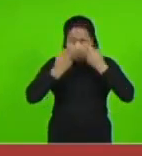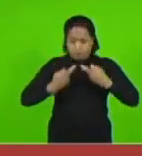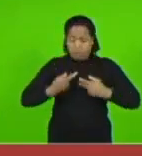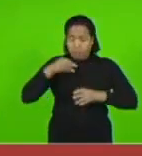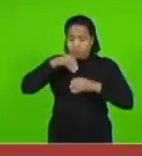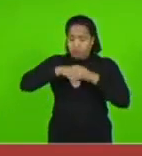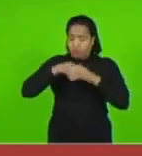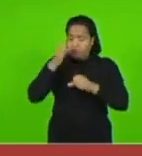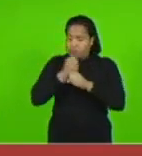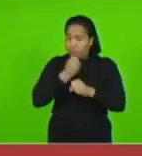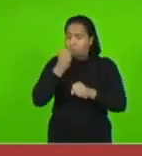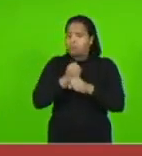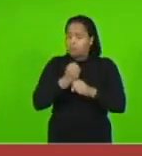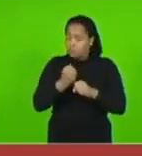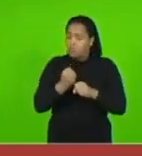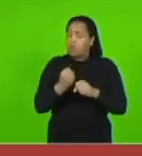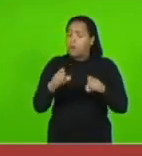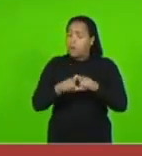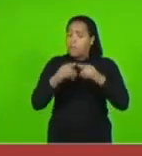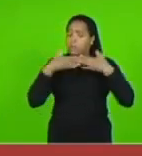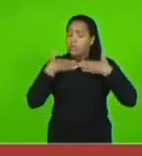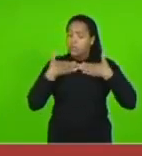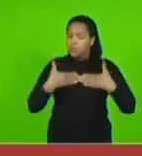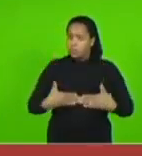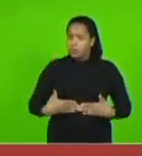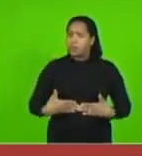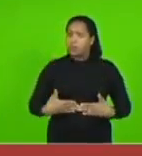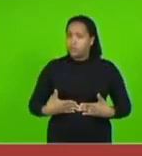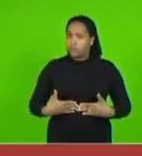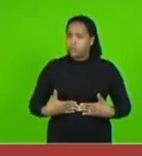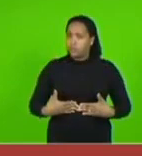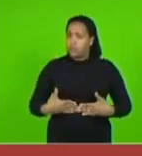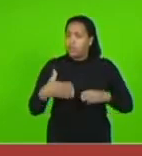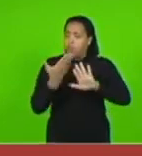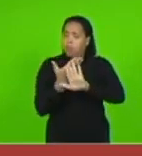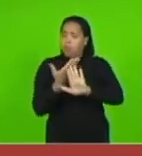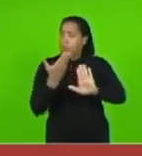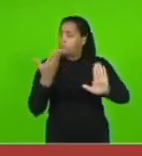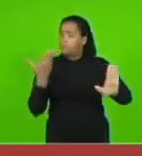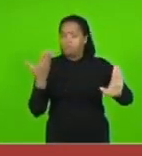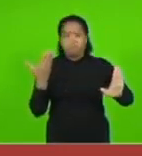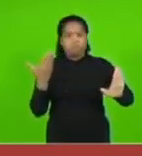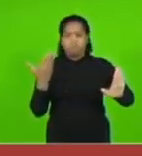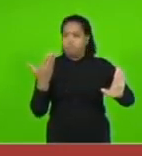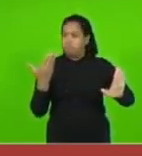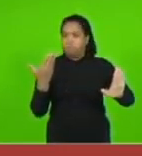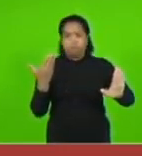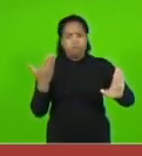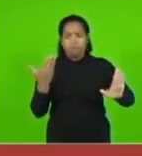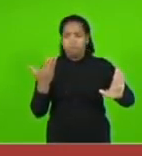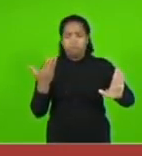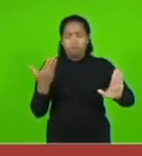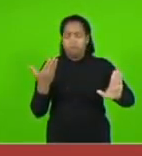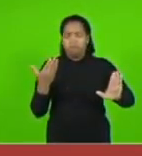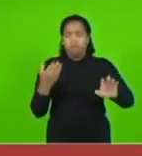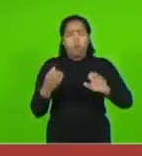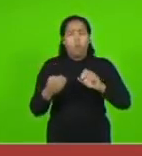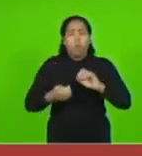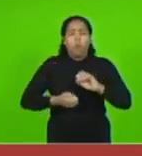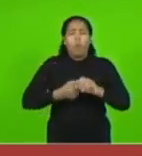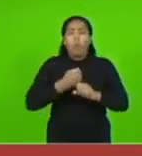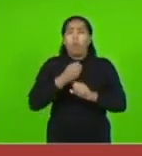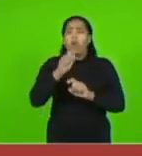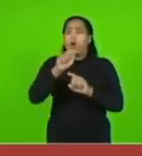the man in this work, he has to be integrated, he has to be committed. He can't be outside and